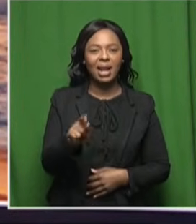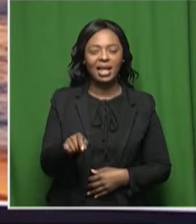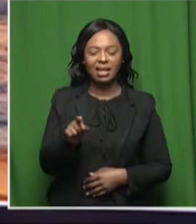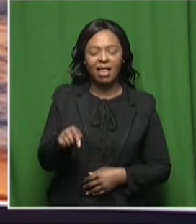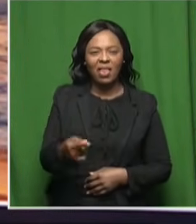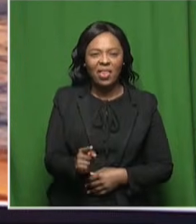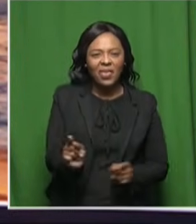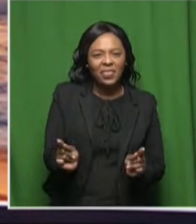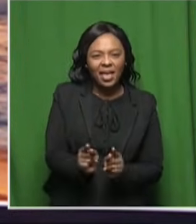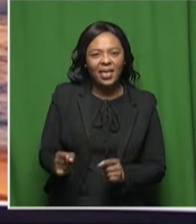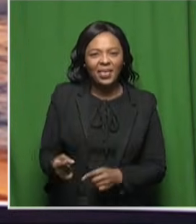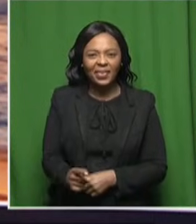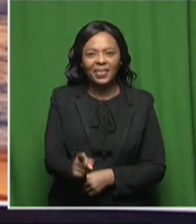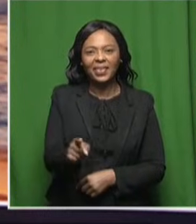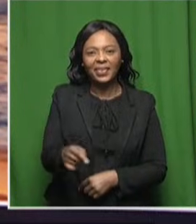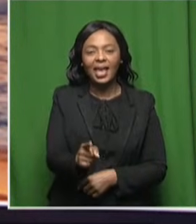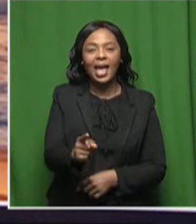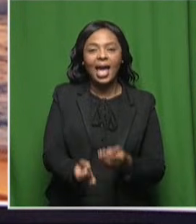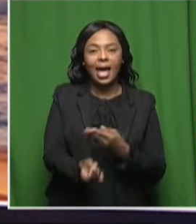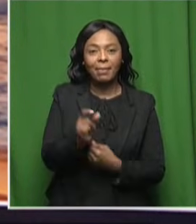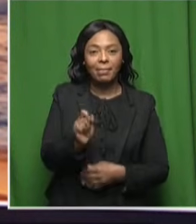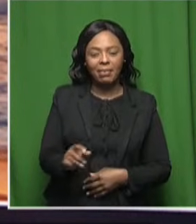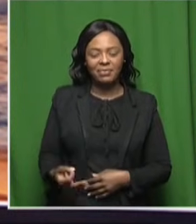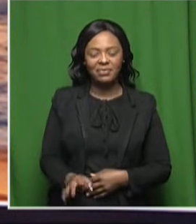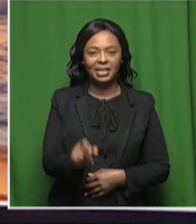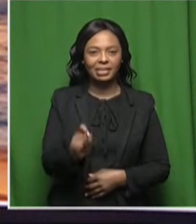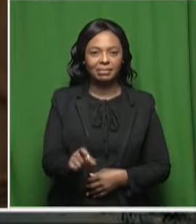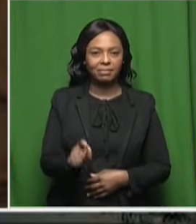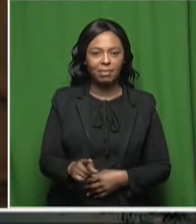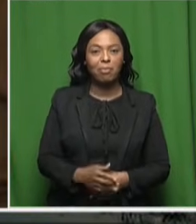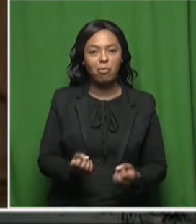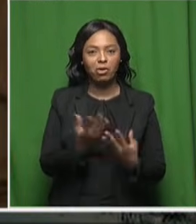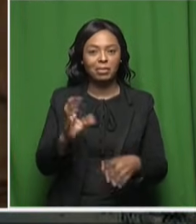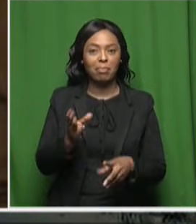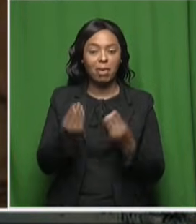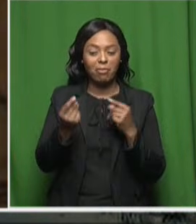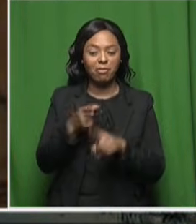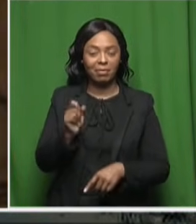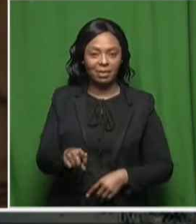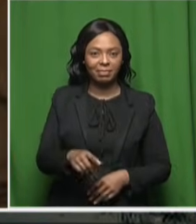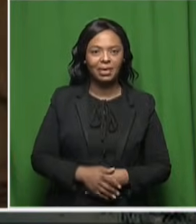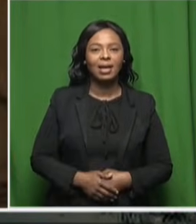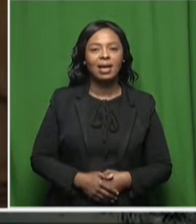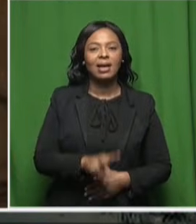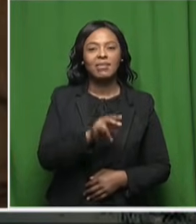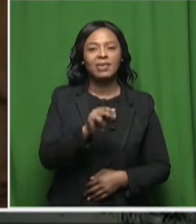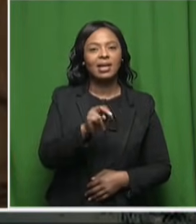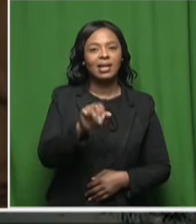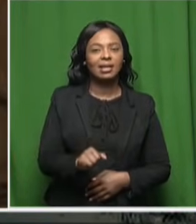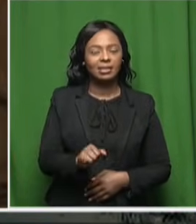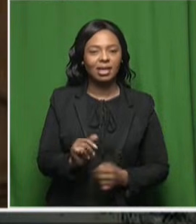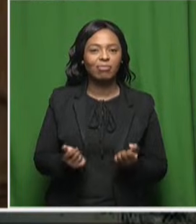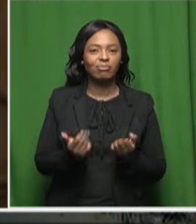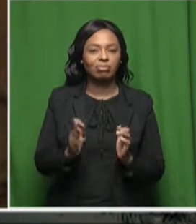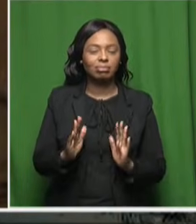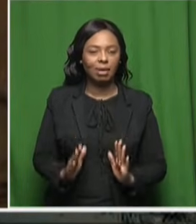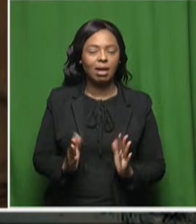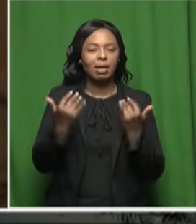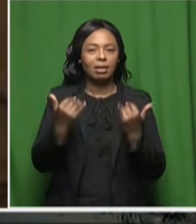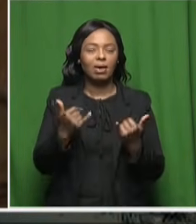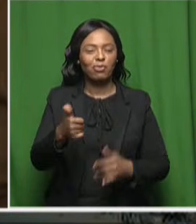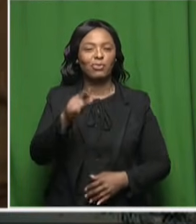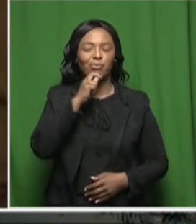coastal town. Now, reporter Vanessa Poonah and video journalist Nhlanhla Faso are in Velddrif following the sun. Vanessa, a very good morning. You were telling us